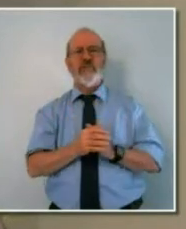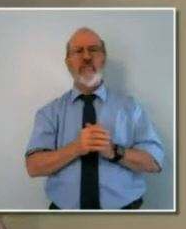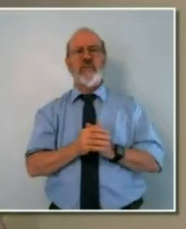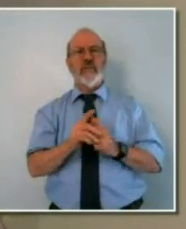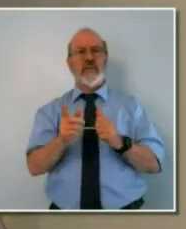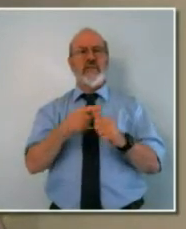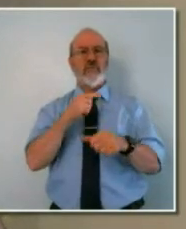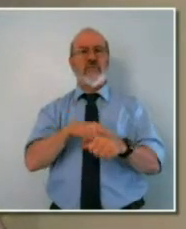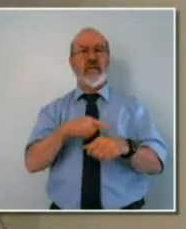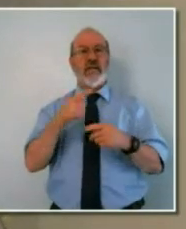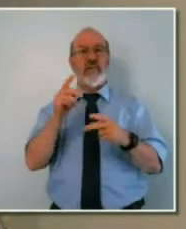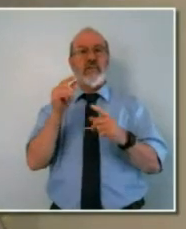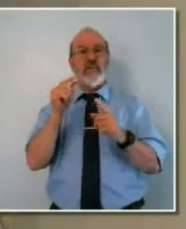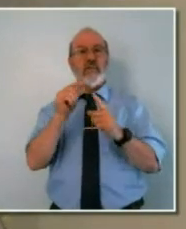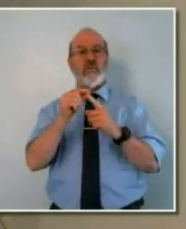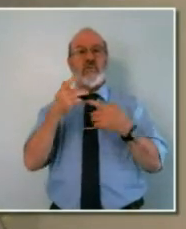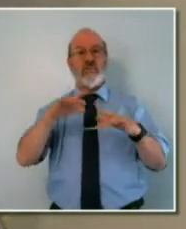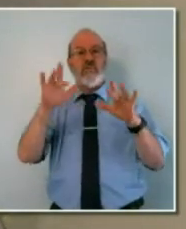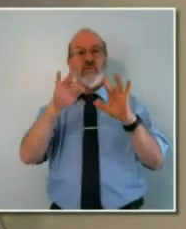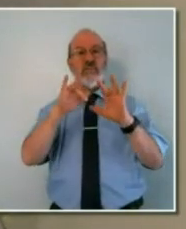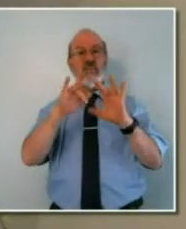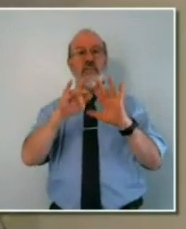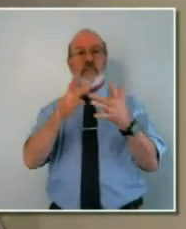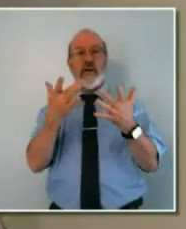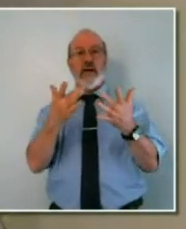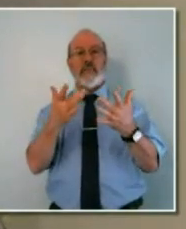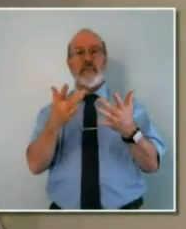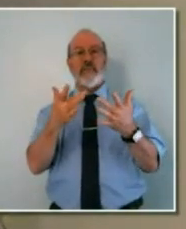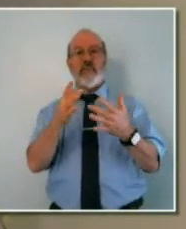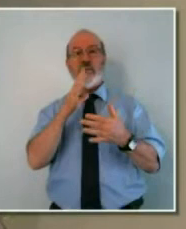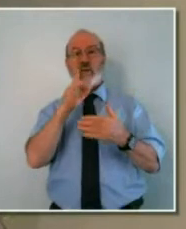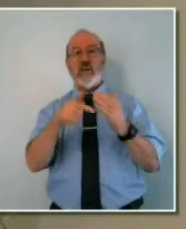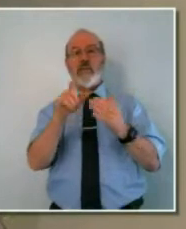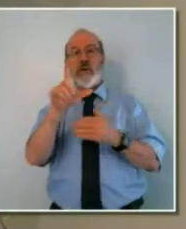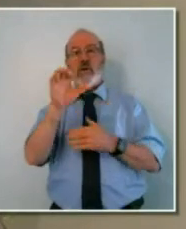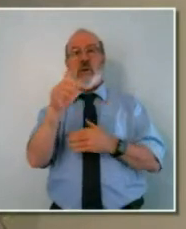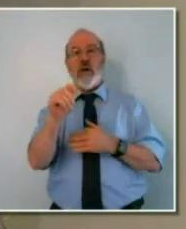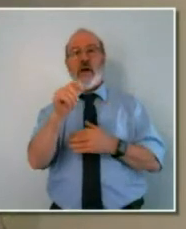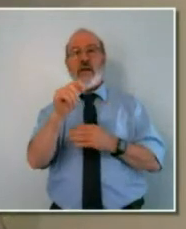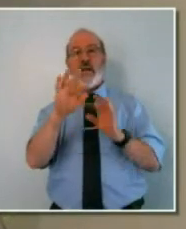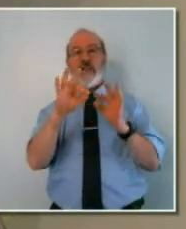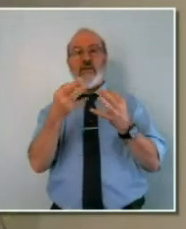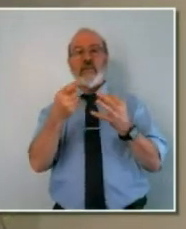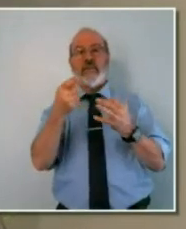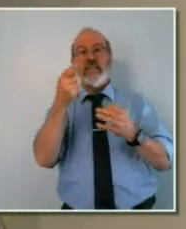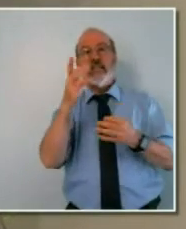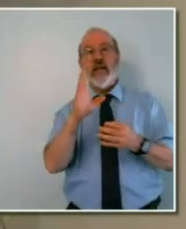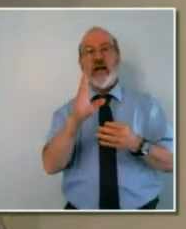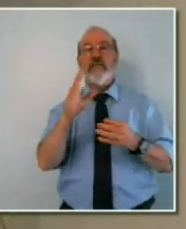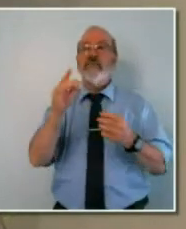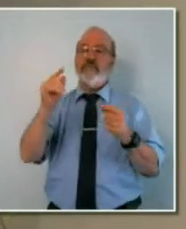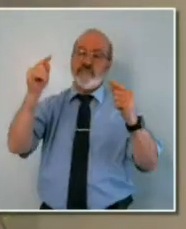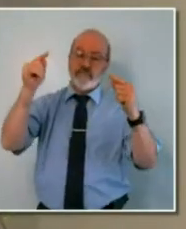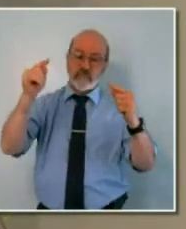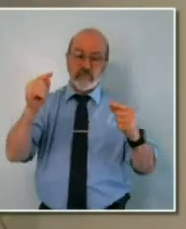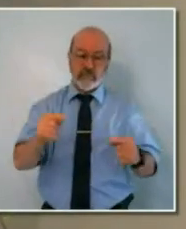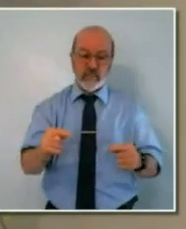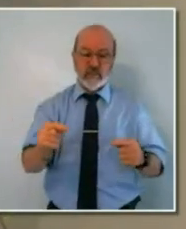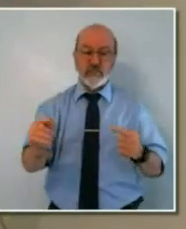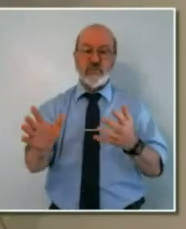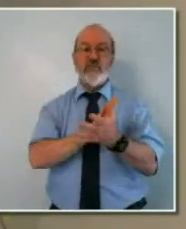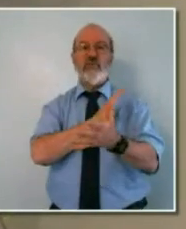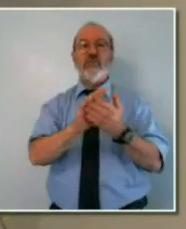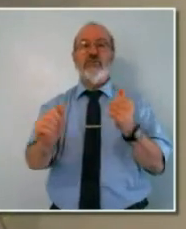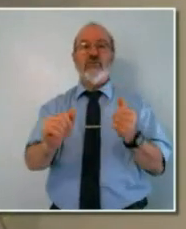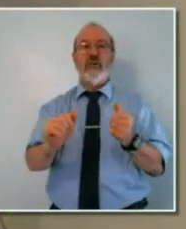word mercy is mentioned in the Bible? It's mentioned in reference to Lot and his family. God has come down and is going to destroy